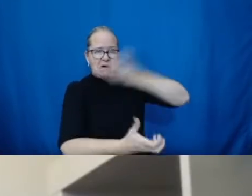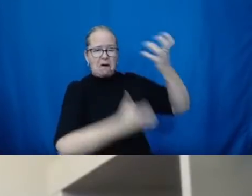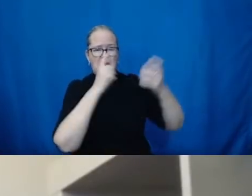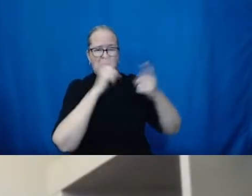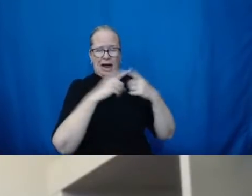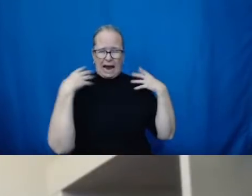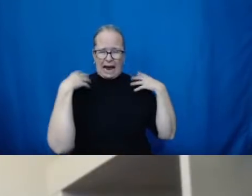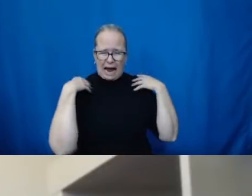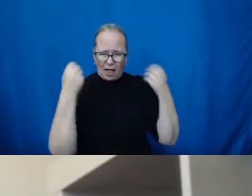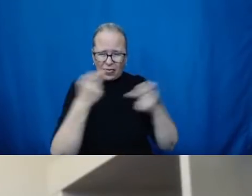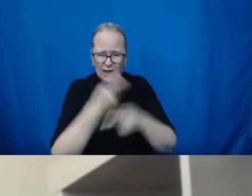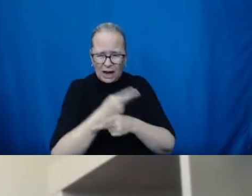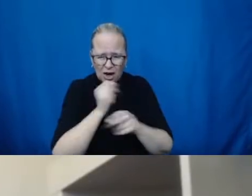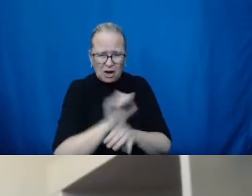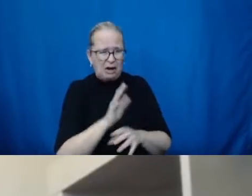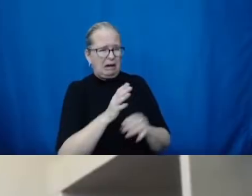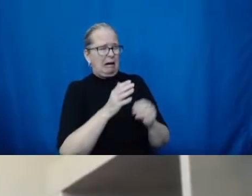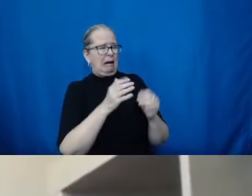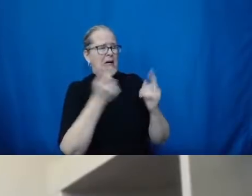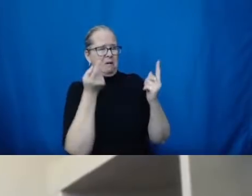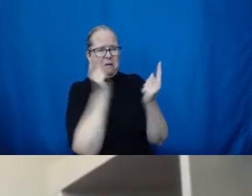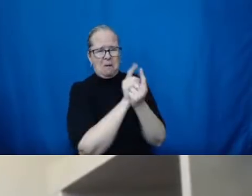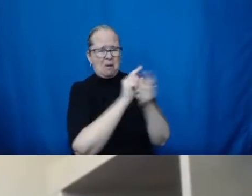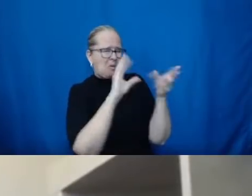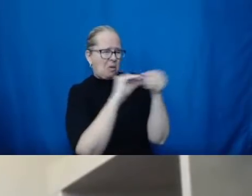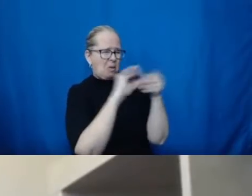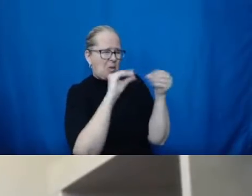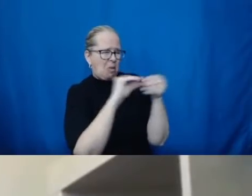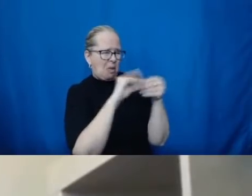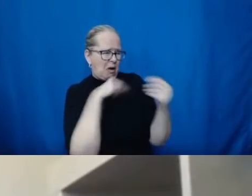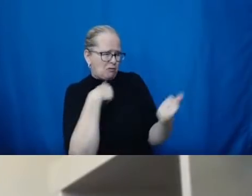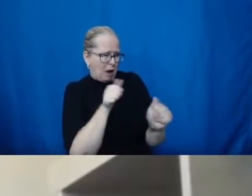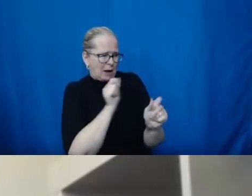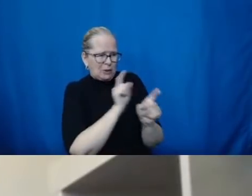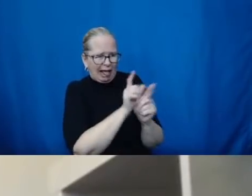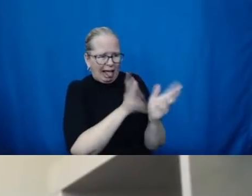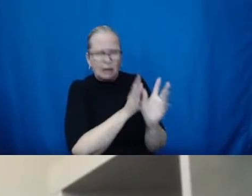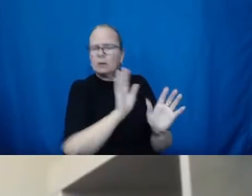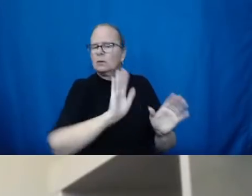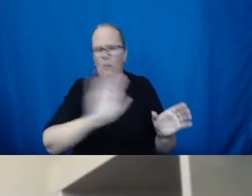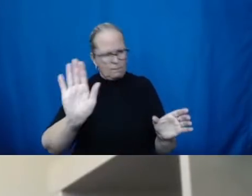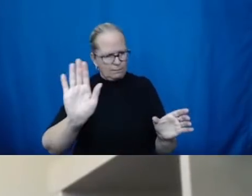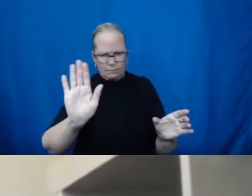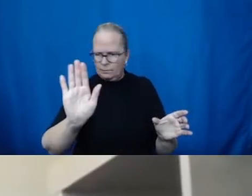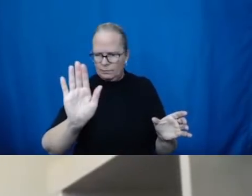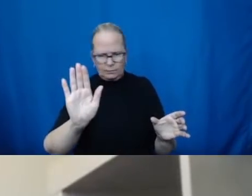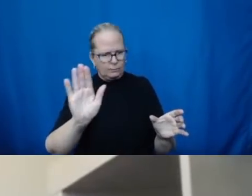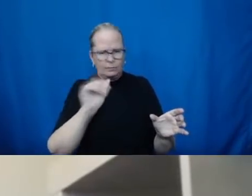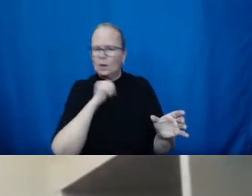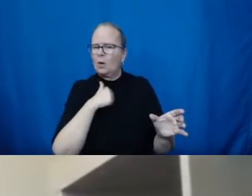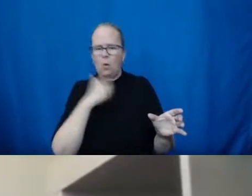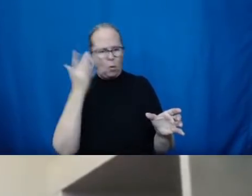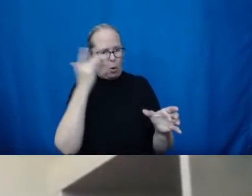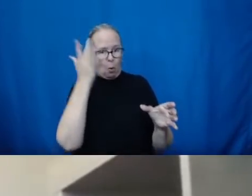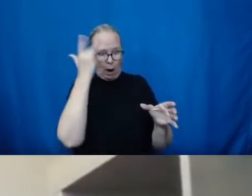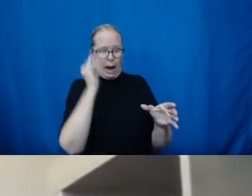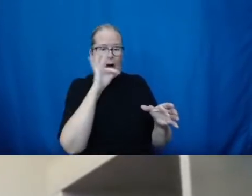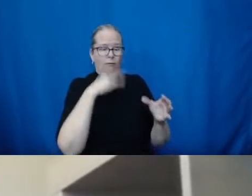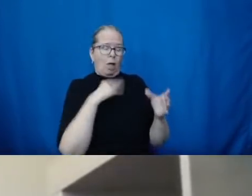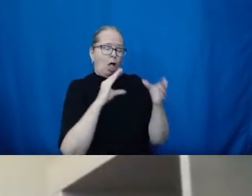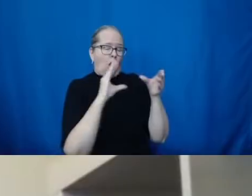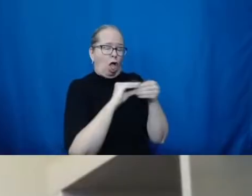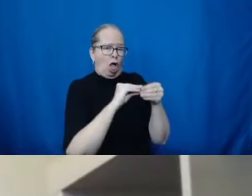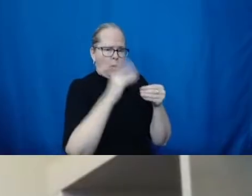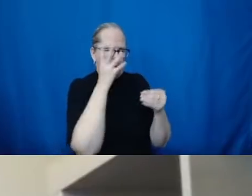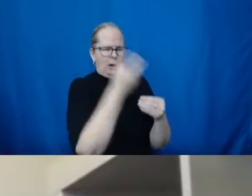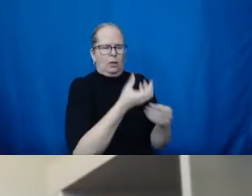actively dangerous. Don't try to engage with them. The people we want to identify and try to talk to are those ones that are one step removed.